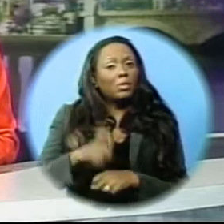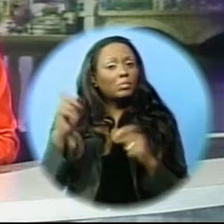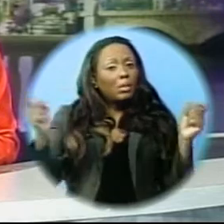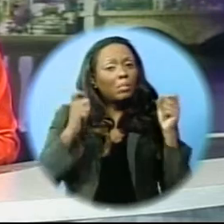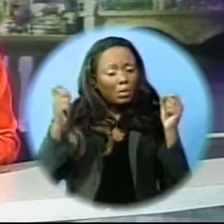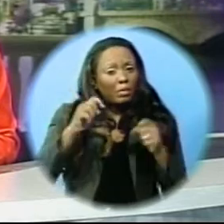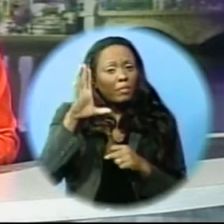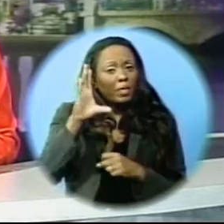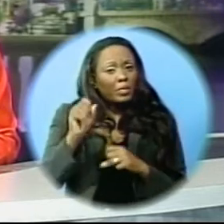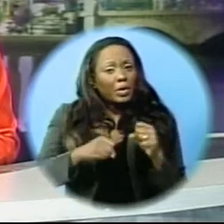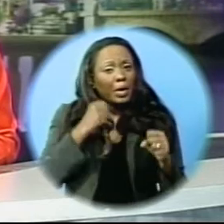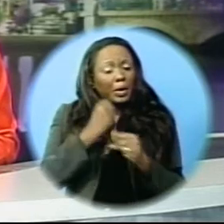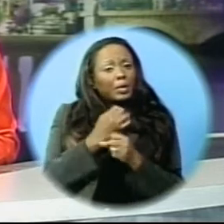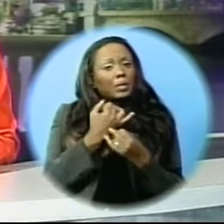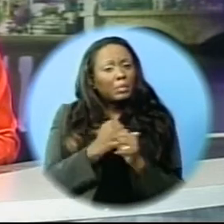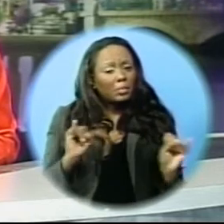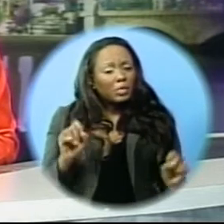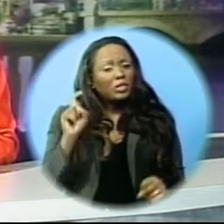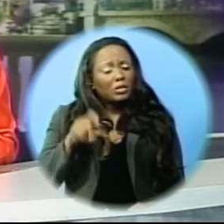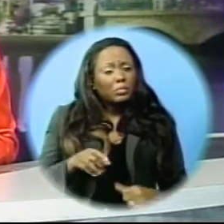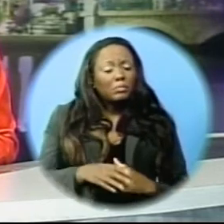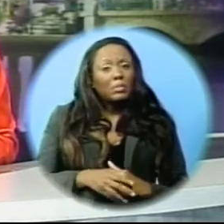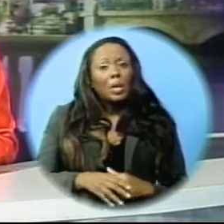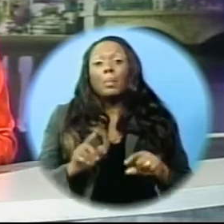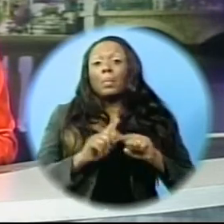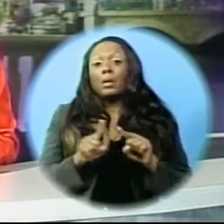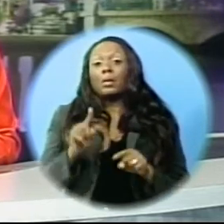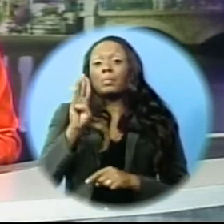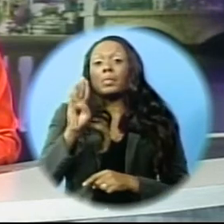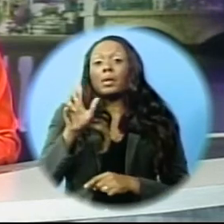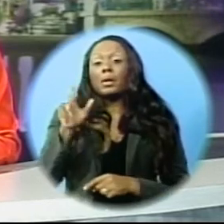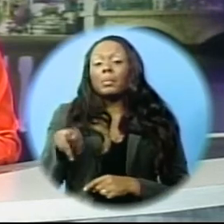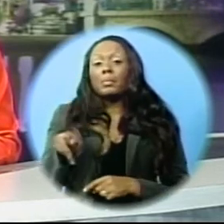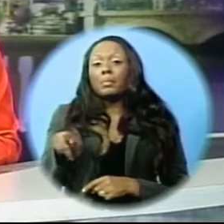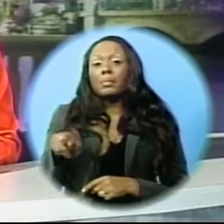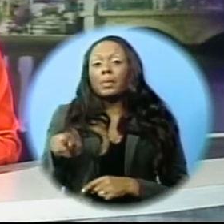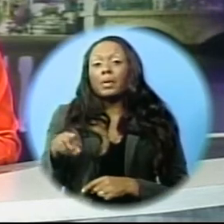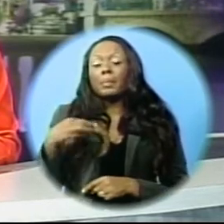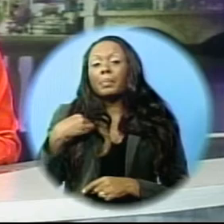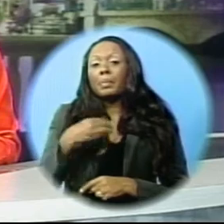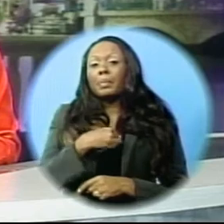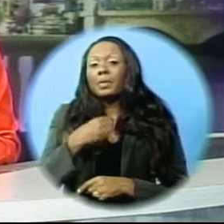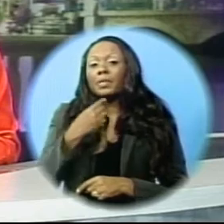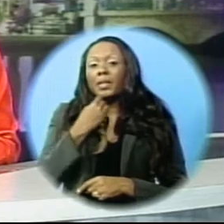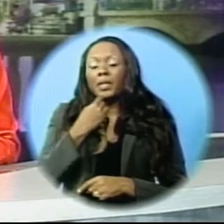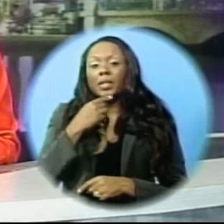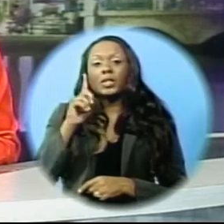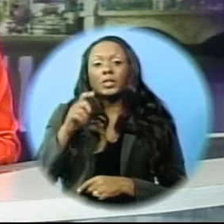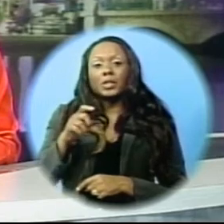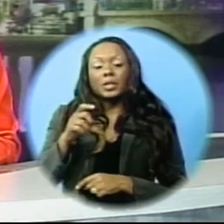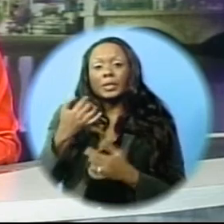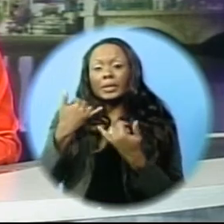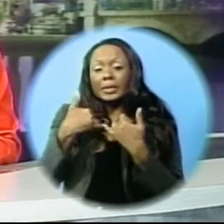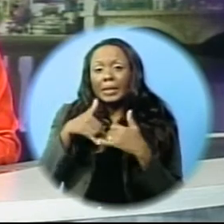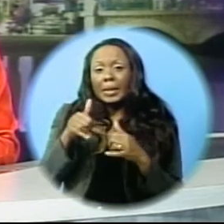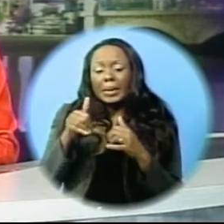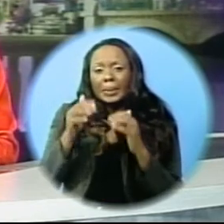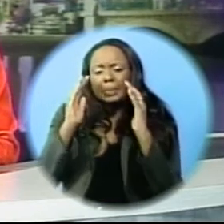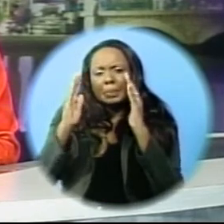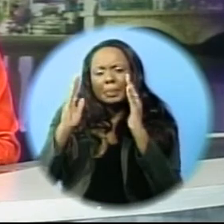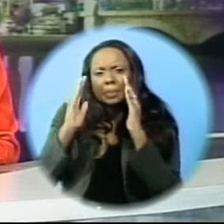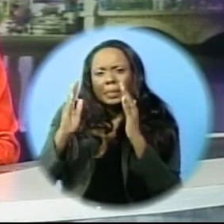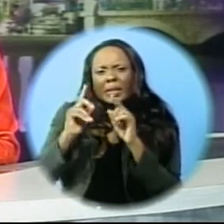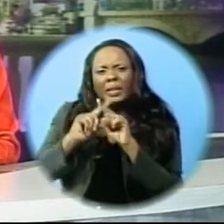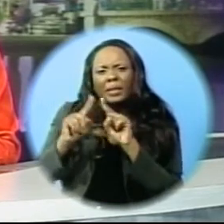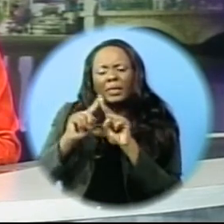celebrate its 50th year of independence, but an opposition senator says it should be done while paying attention to all of the challenges Barbadians